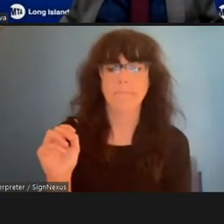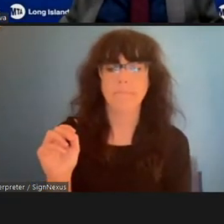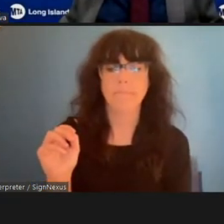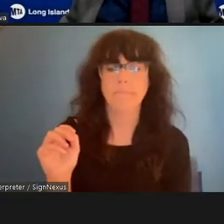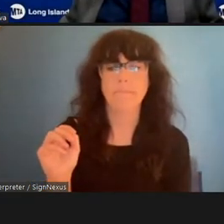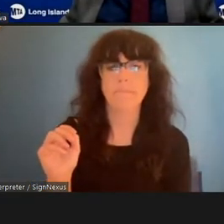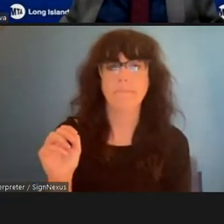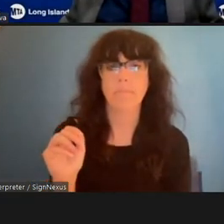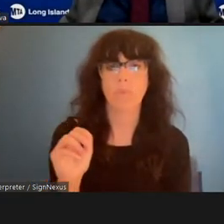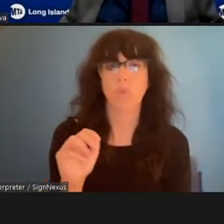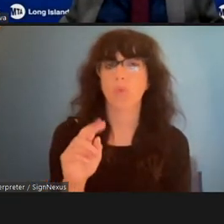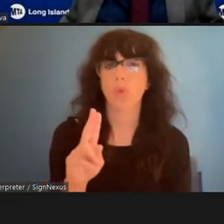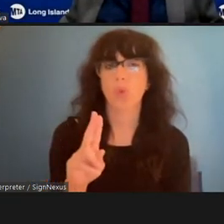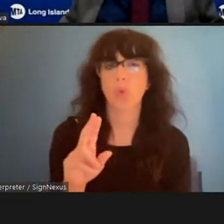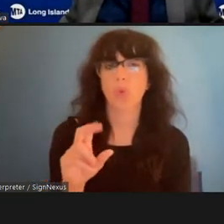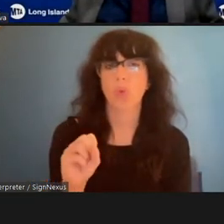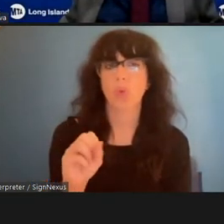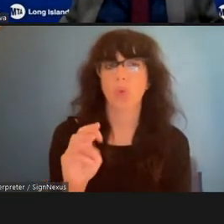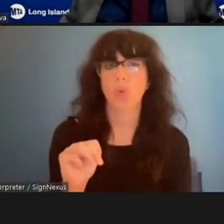uzma ghoul